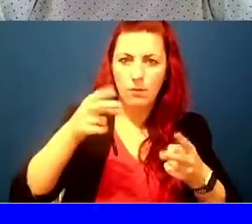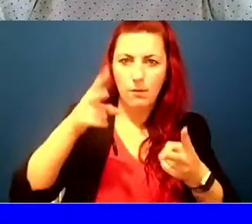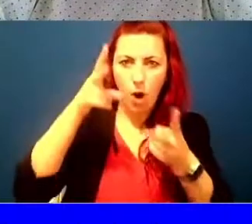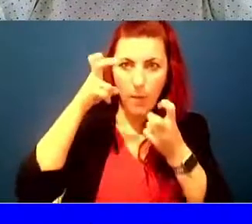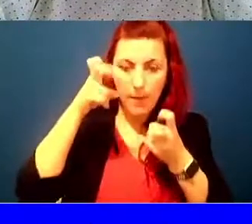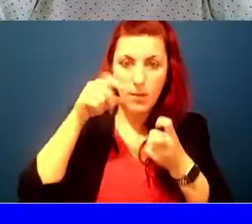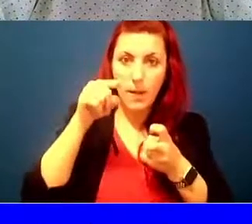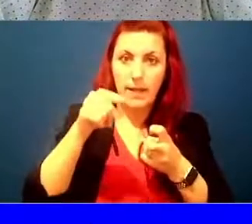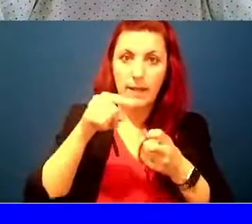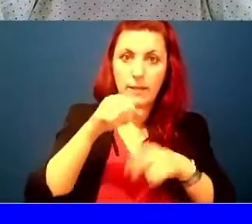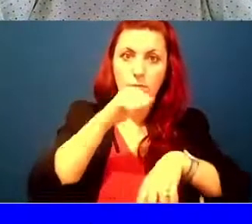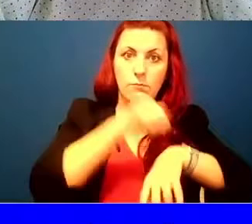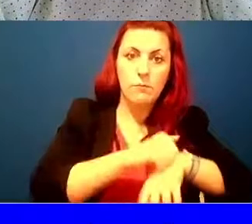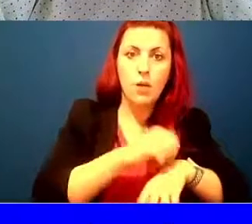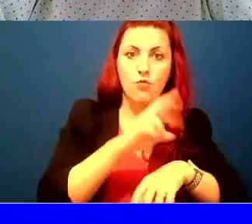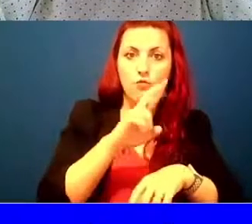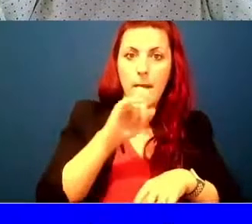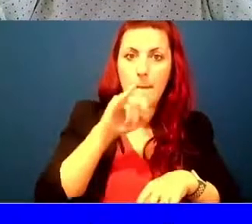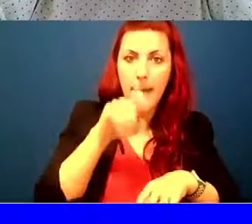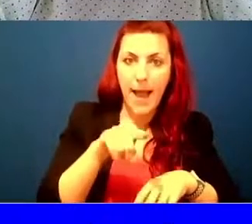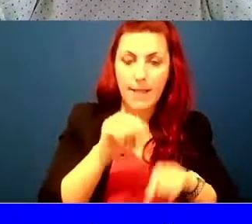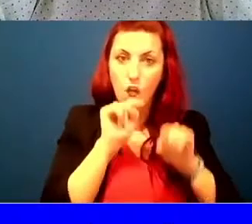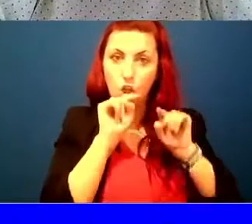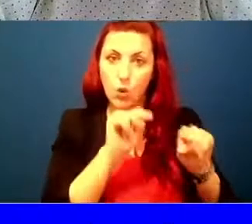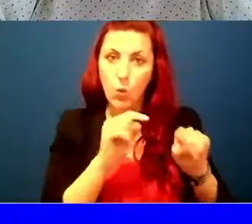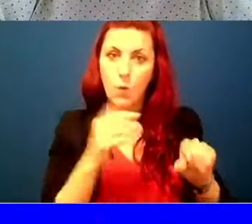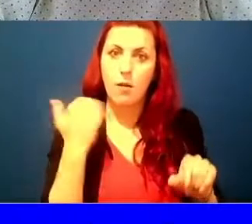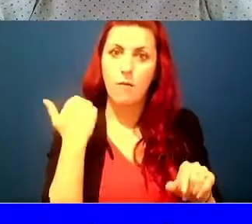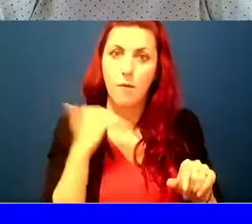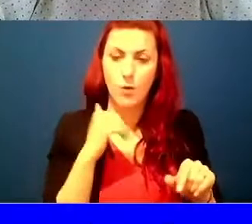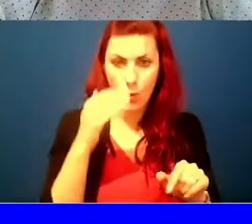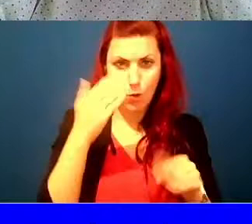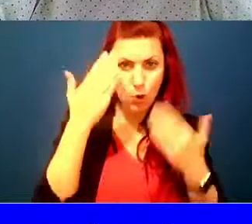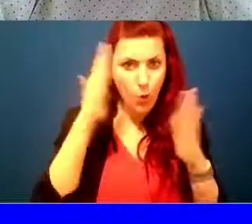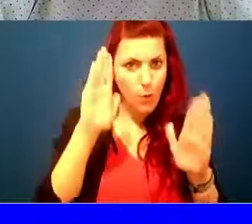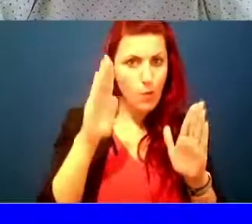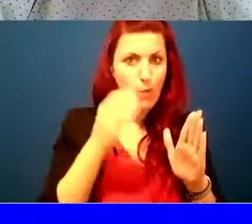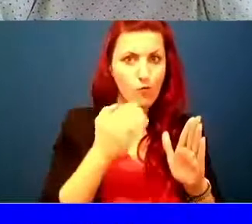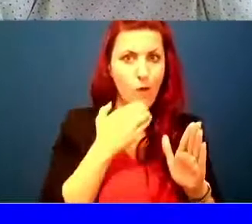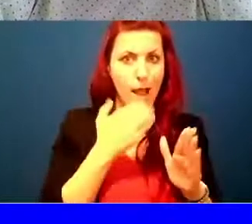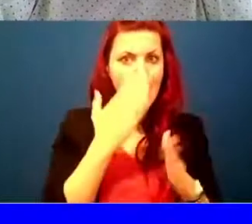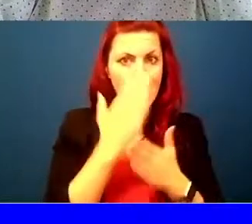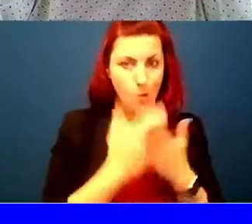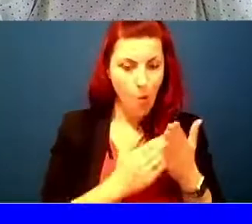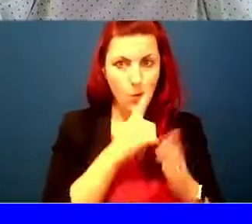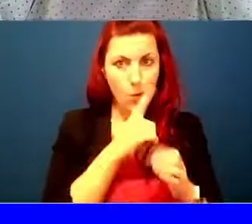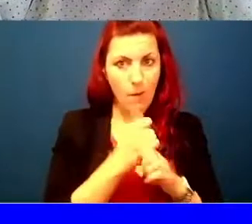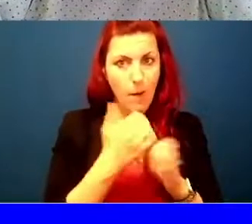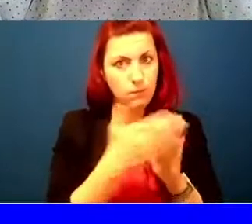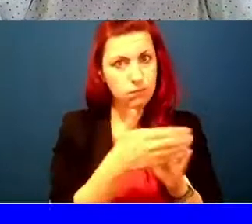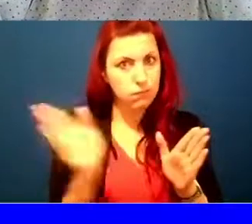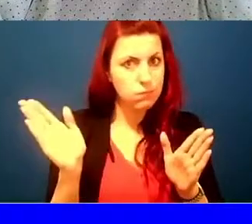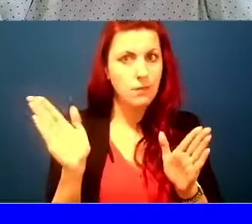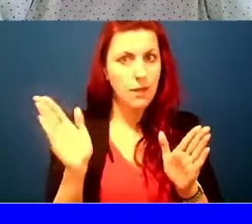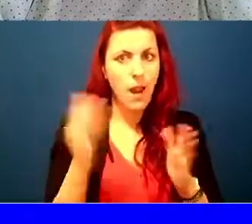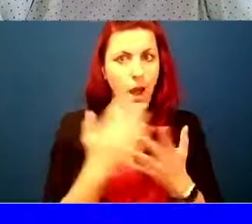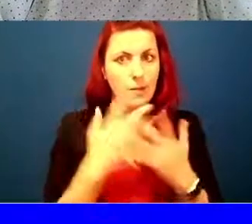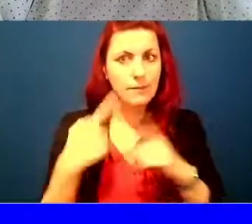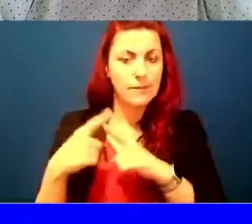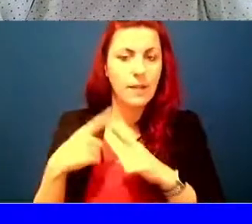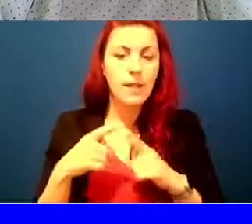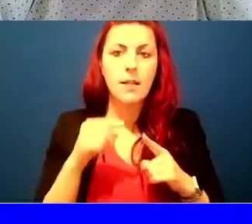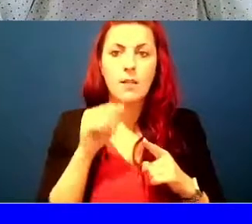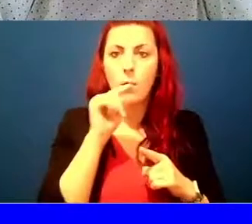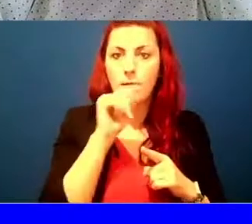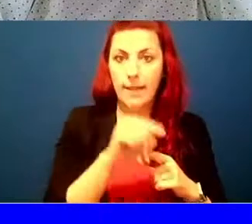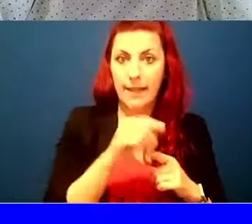since early 2019, accused of murder. So it shows you the gravity of the offences, potential offences that are involved. So he's in prison